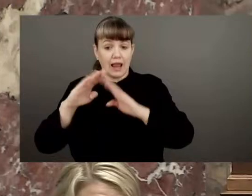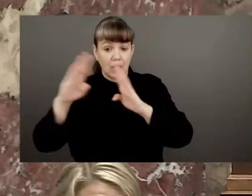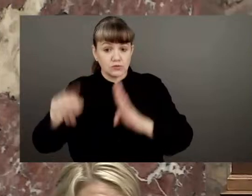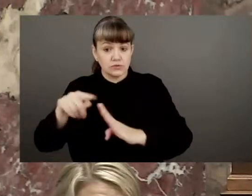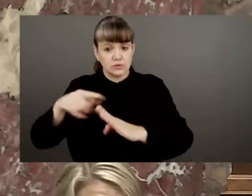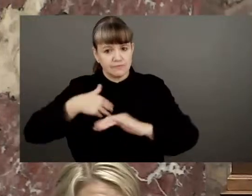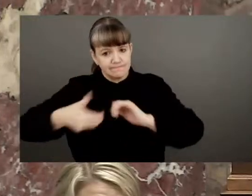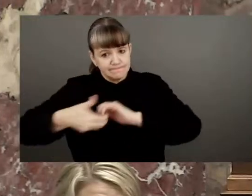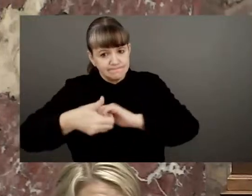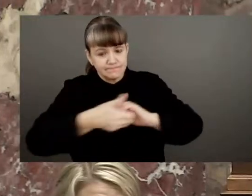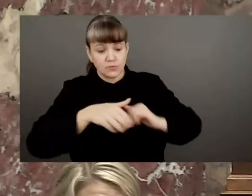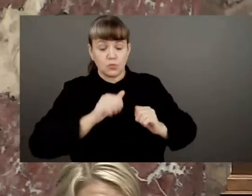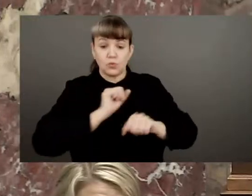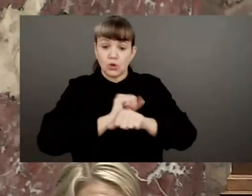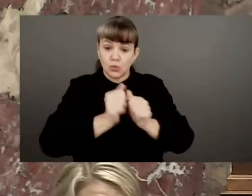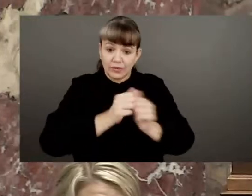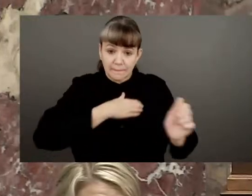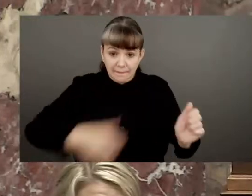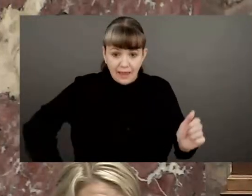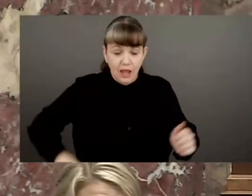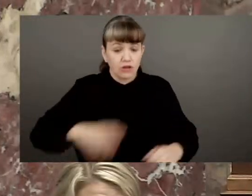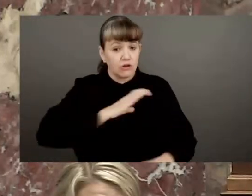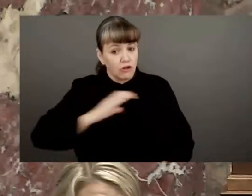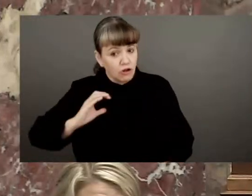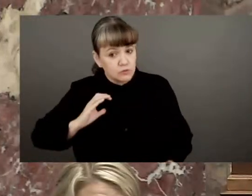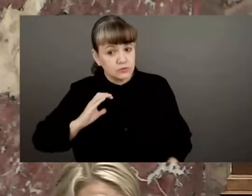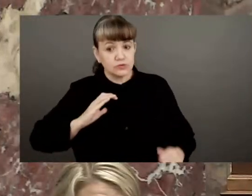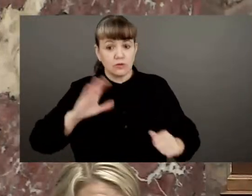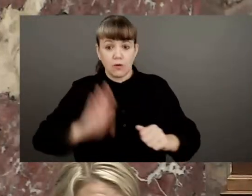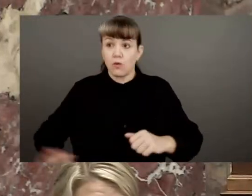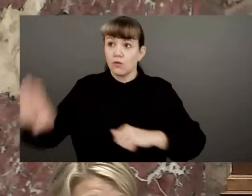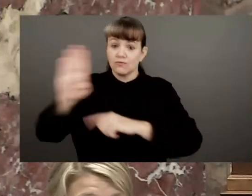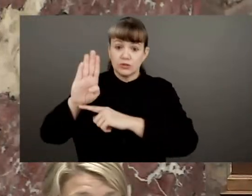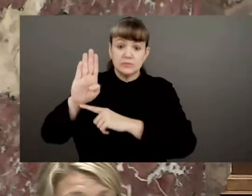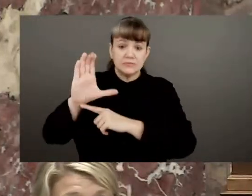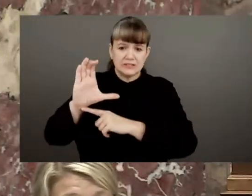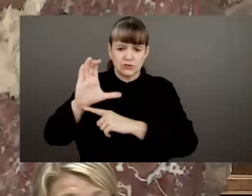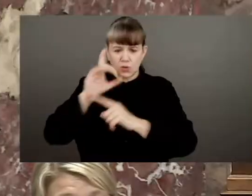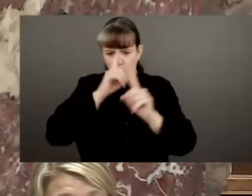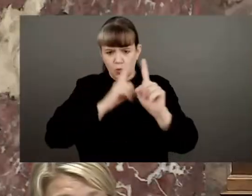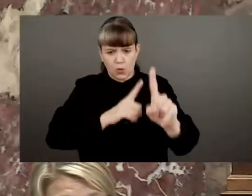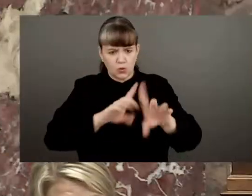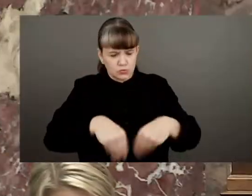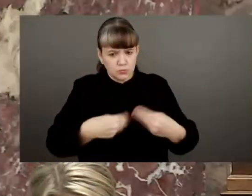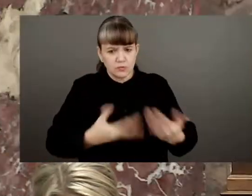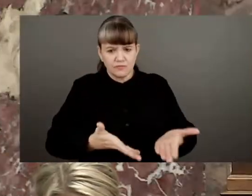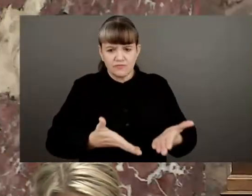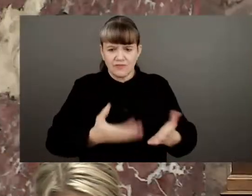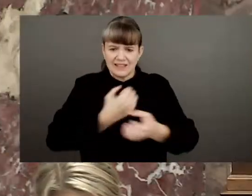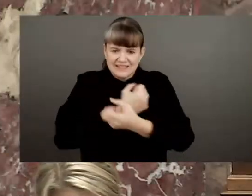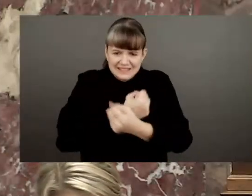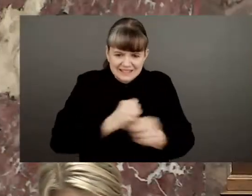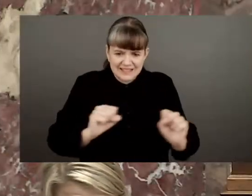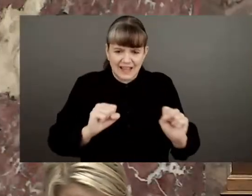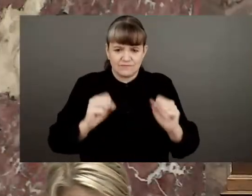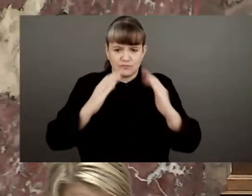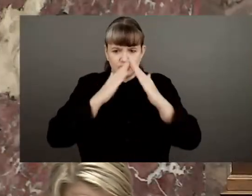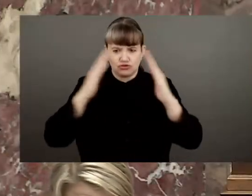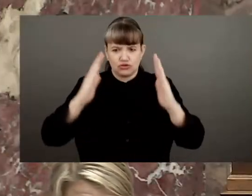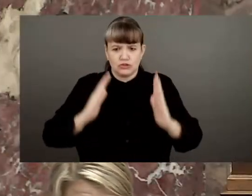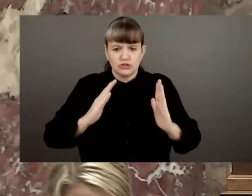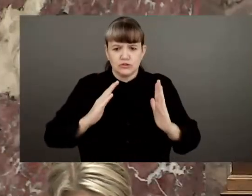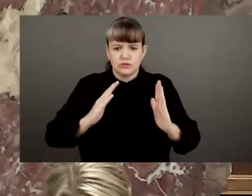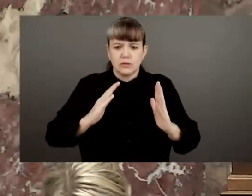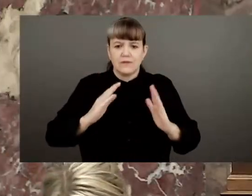emergency winter shelter space, year-round shelter space, to bring more people inside where they can be safe and where they